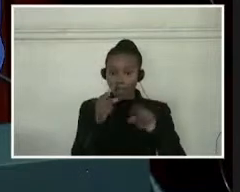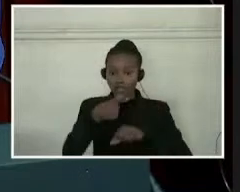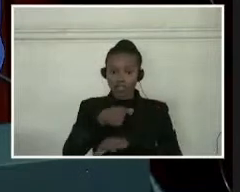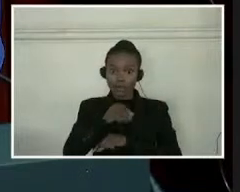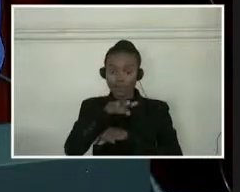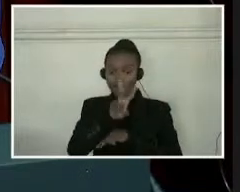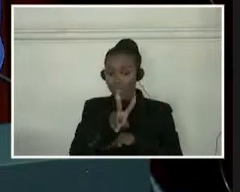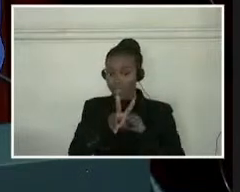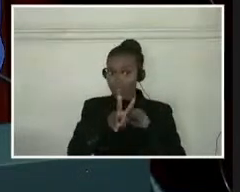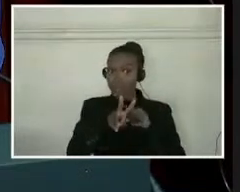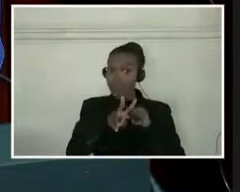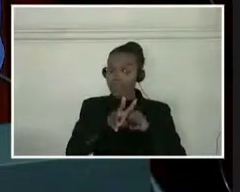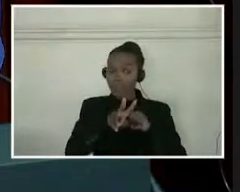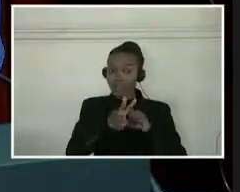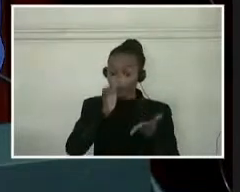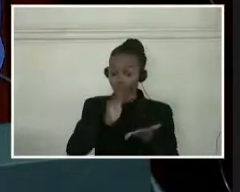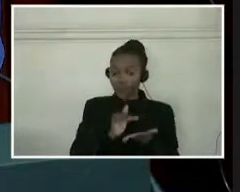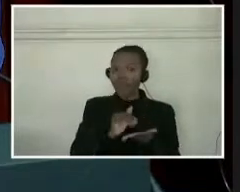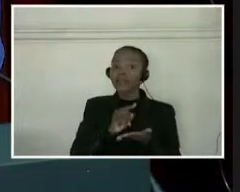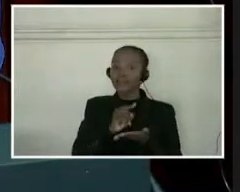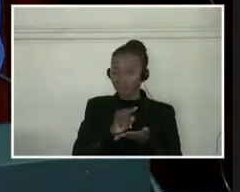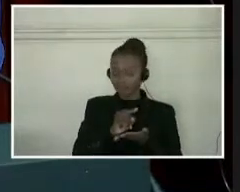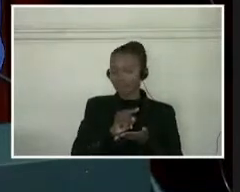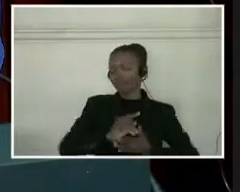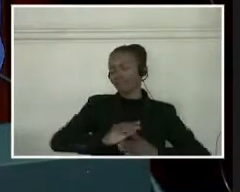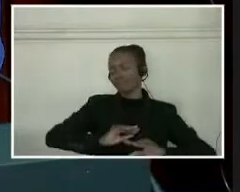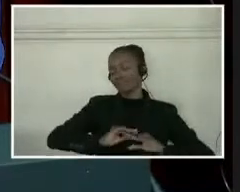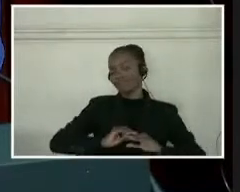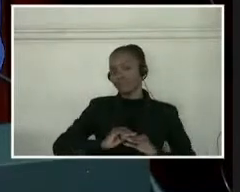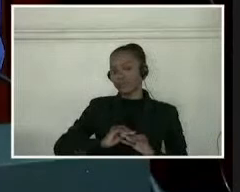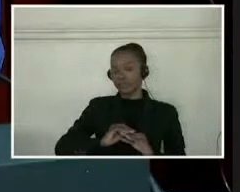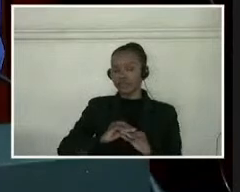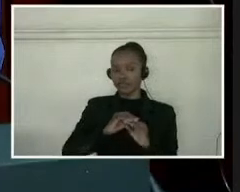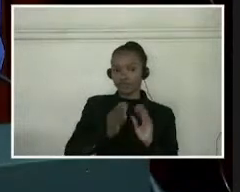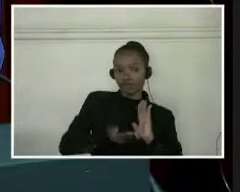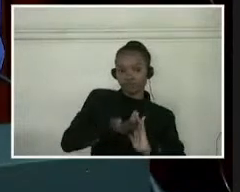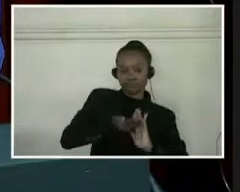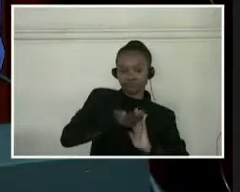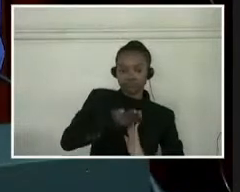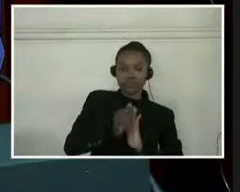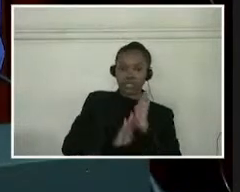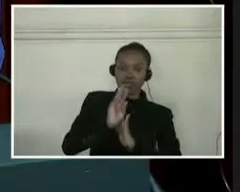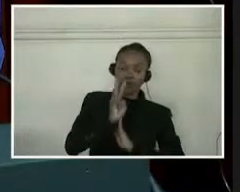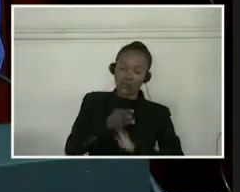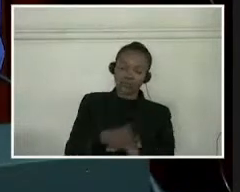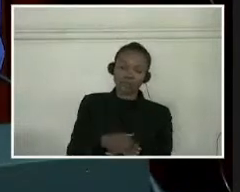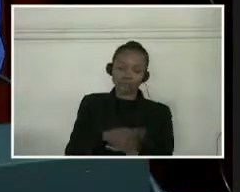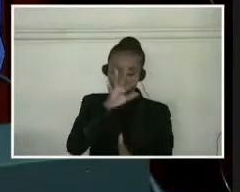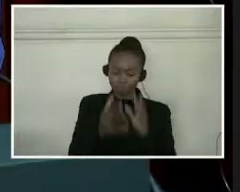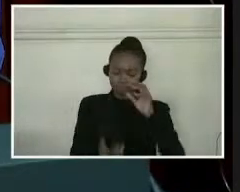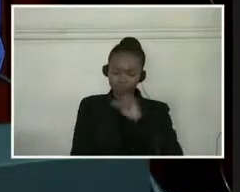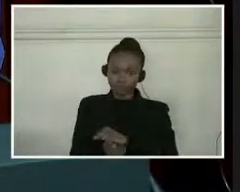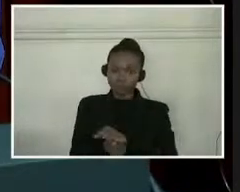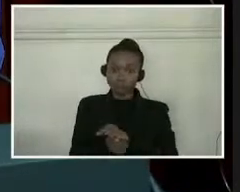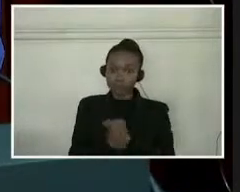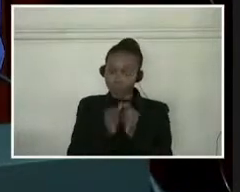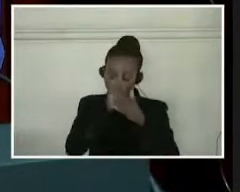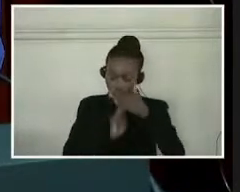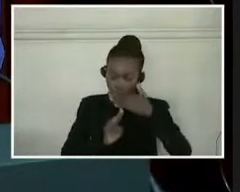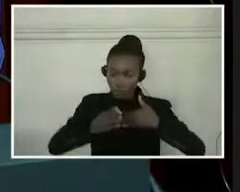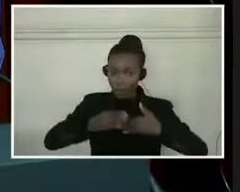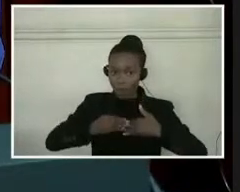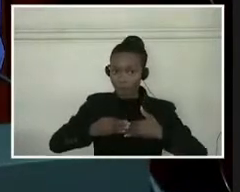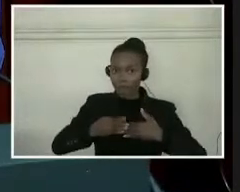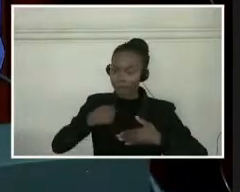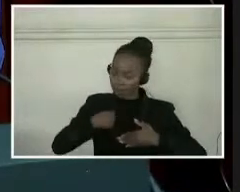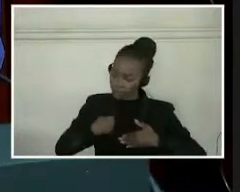defend to defeat gpv in conclusion honorable members i would like to take